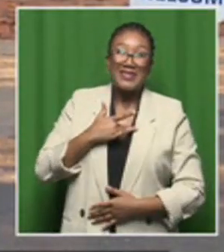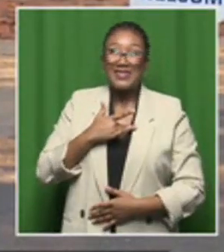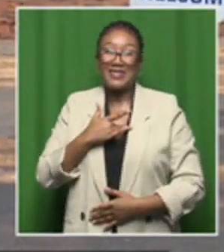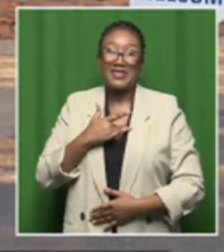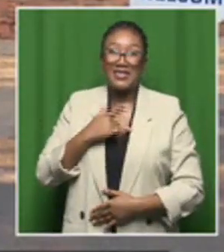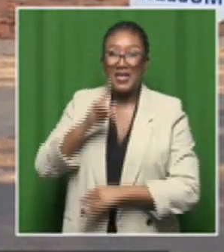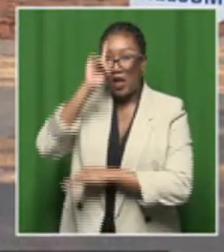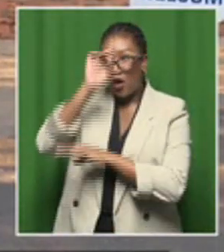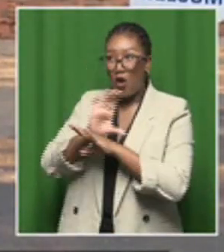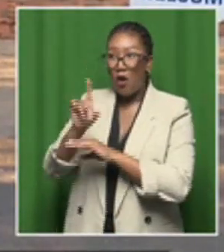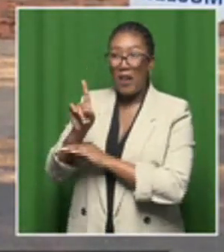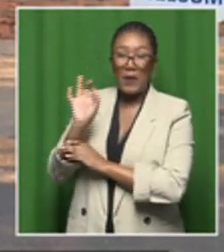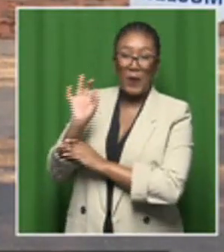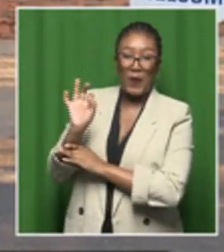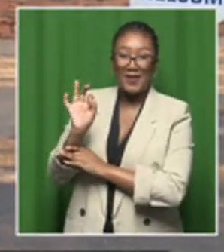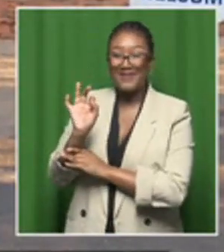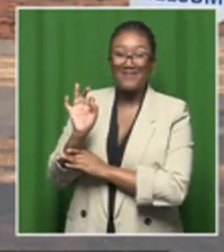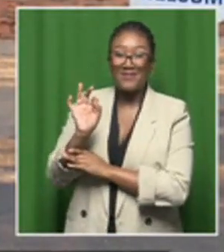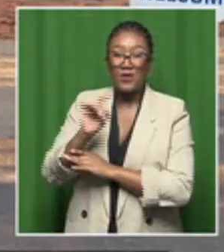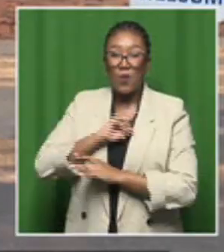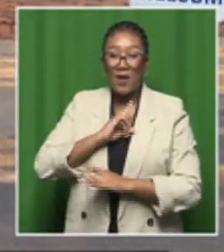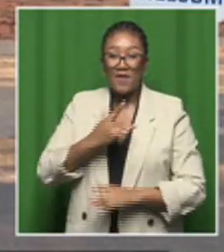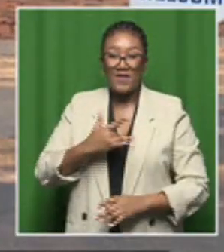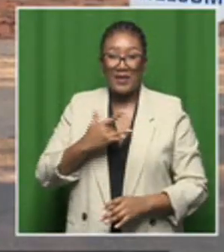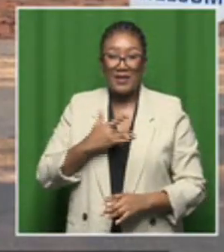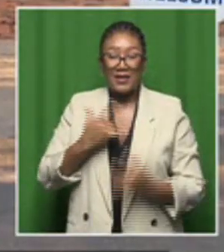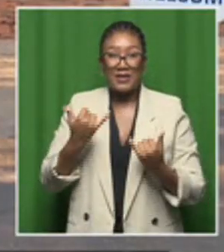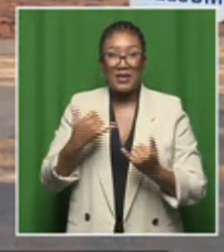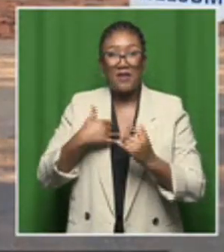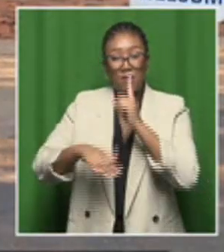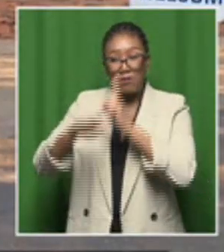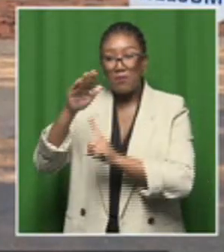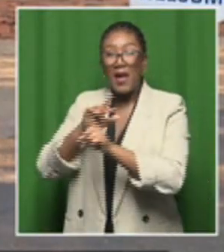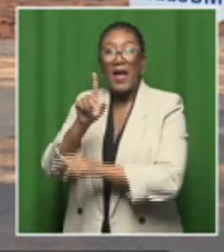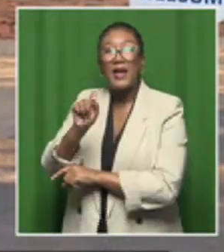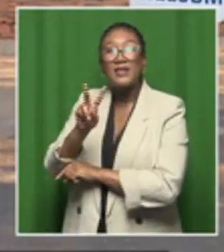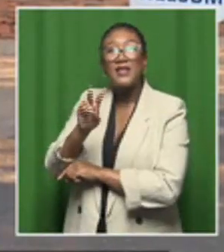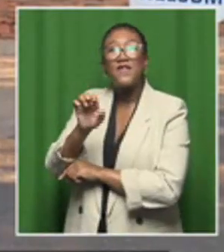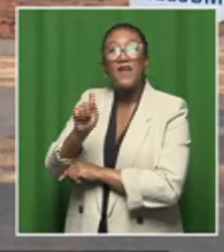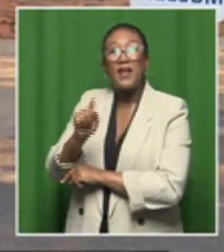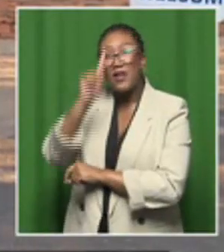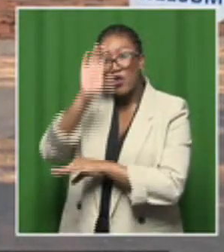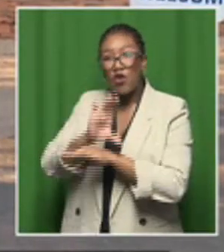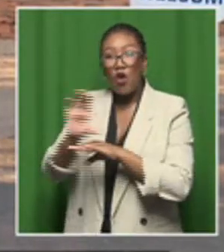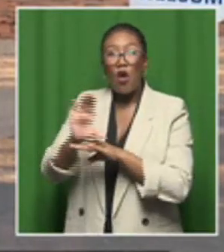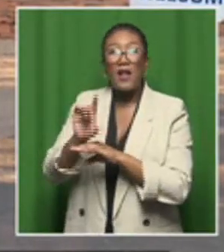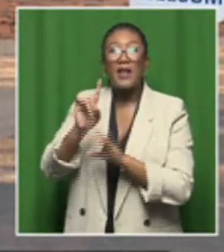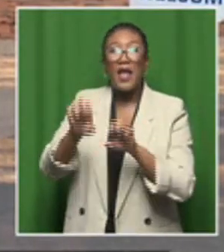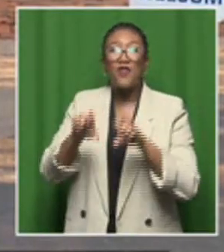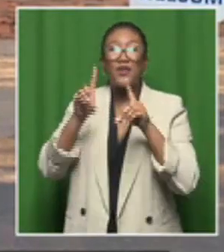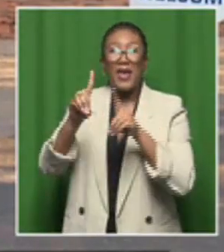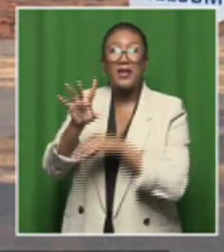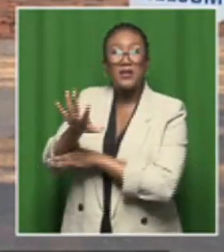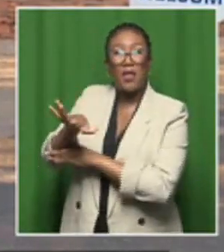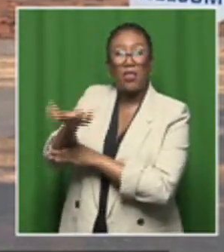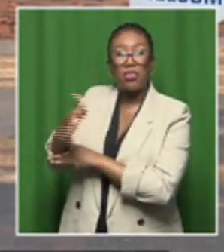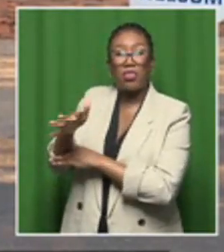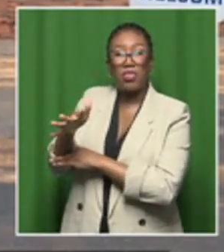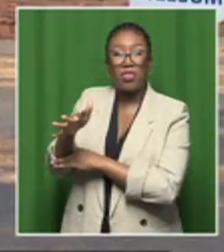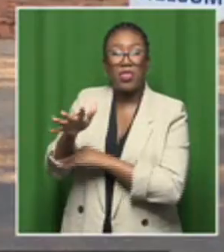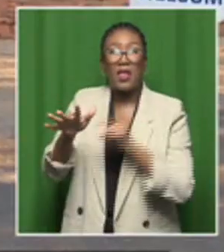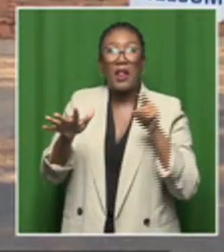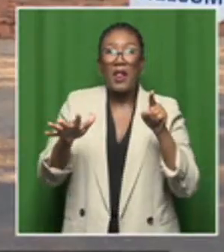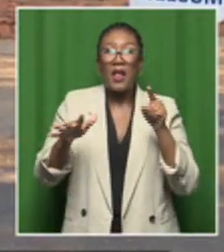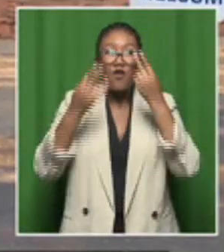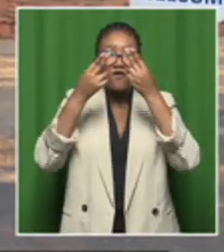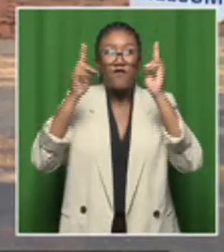feel that there is this conception that by coming to a TVET college, you're getting a substandard education. And this, I think, has been a